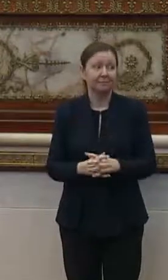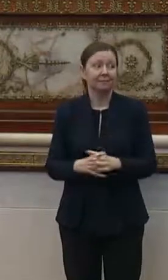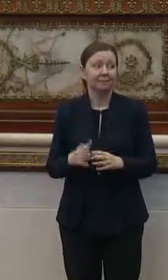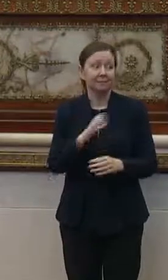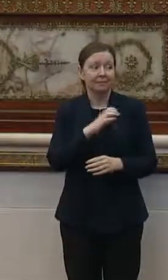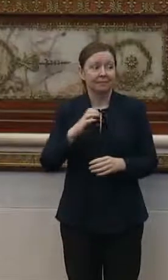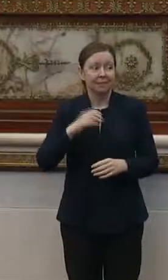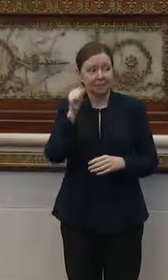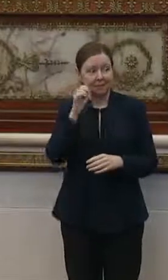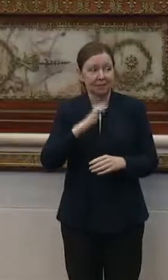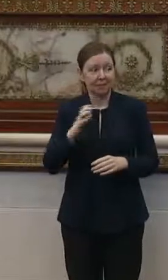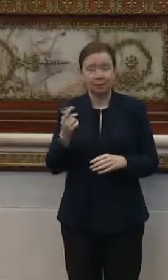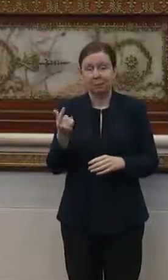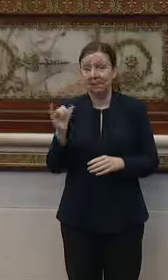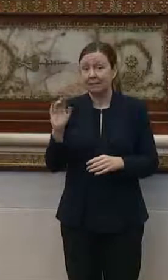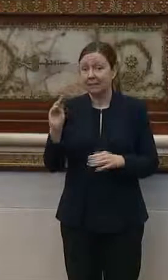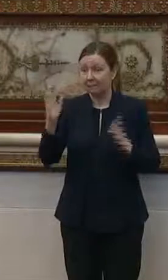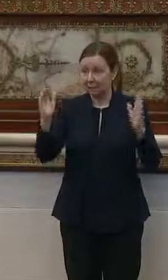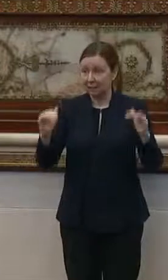Gim, what's next?